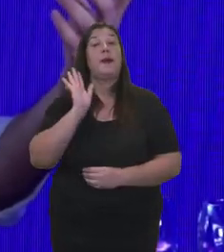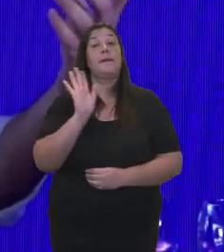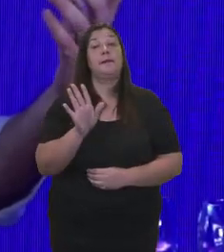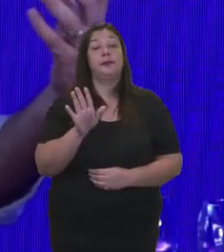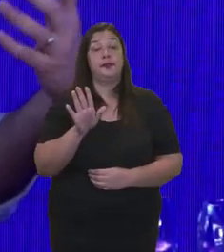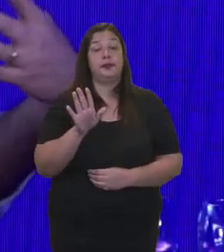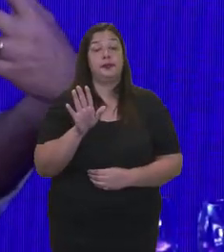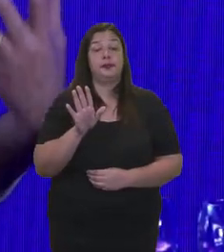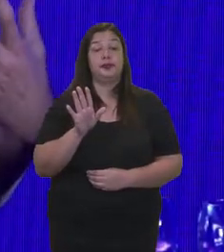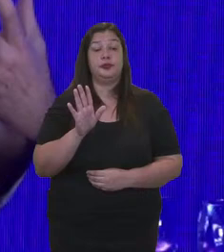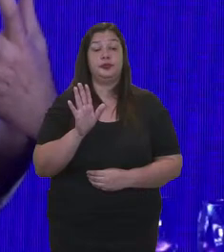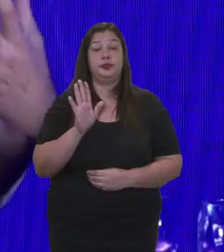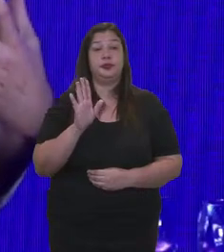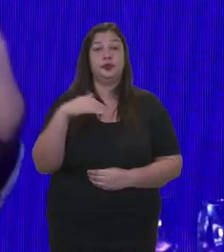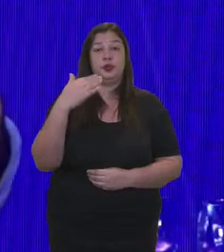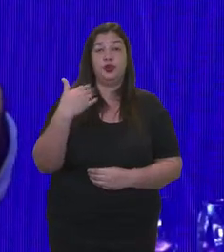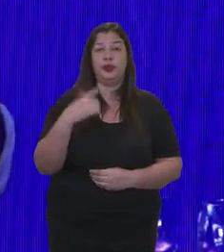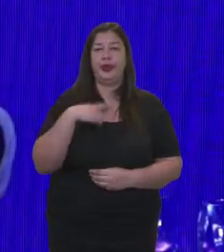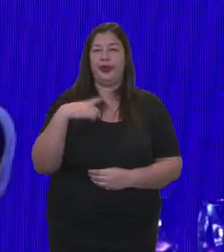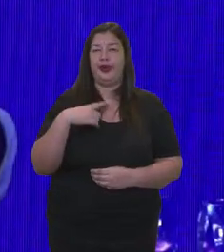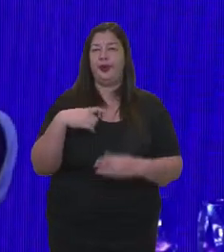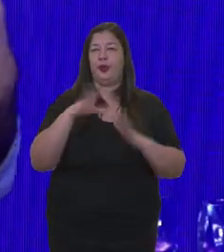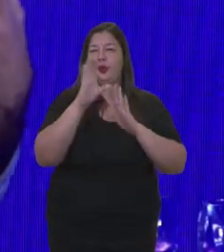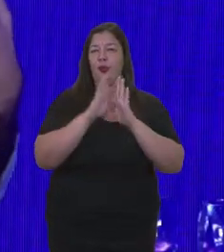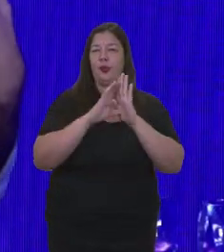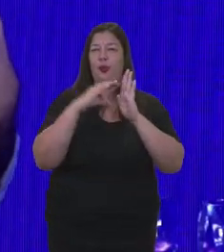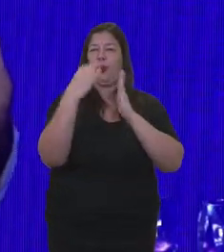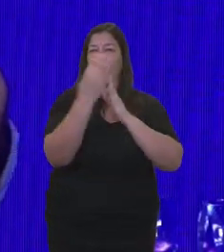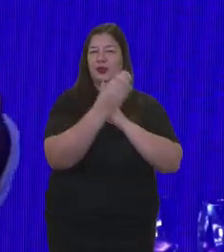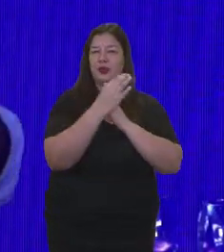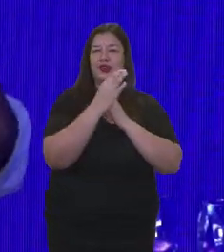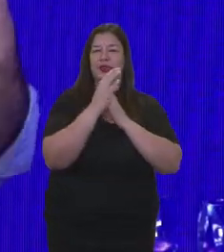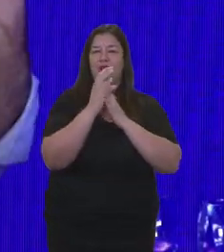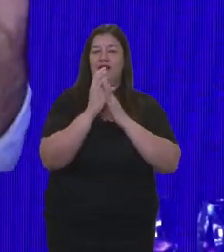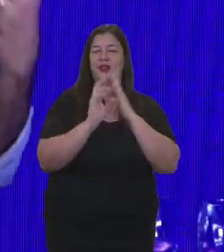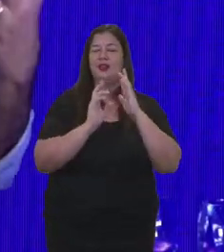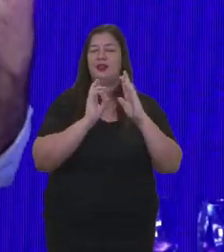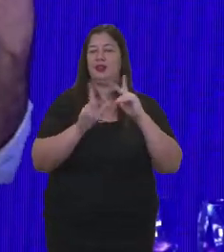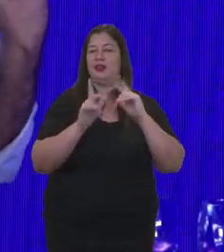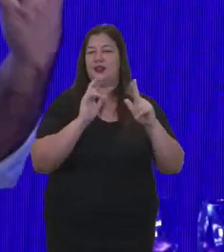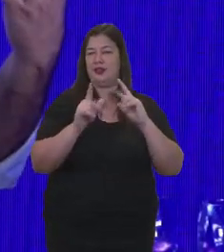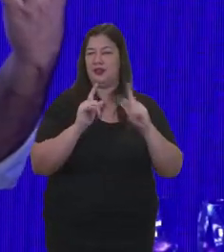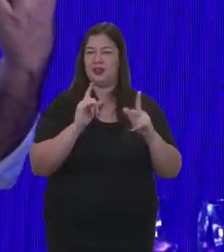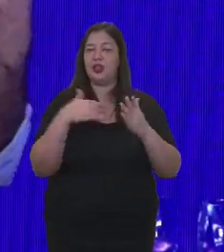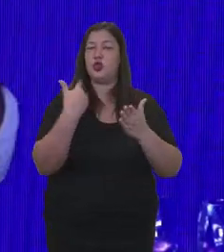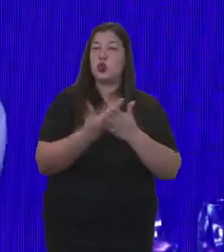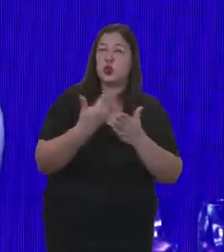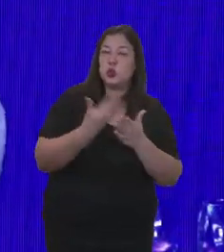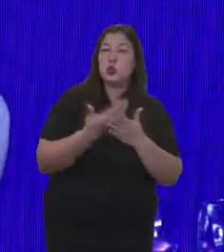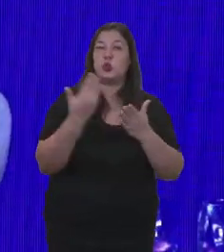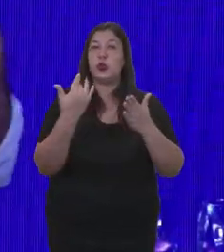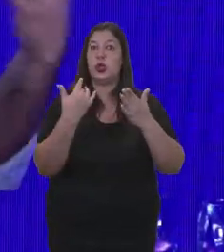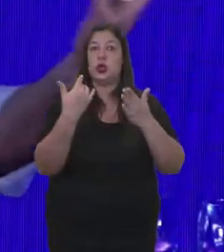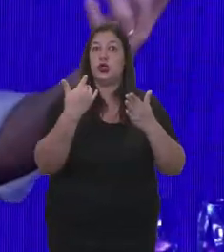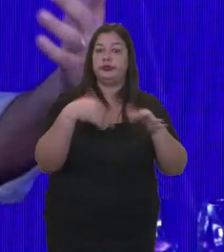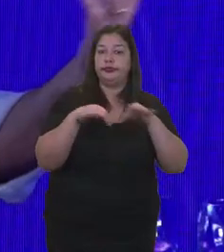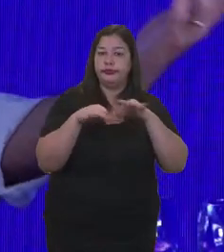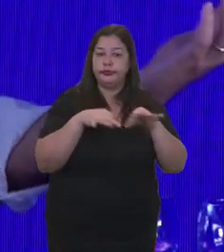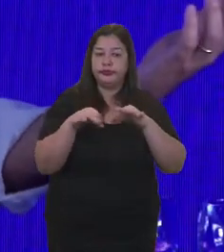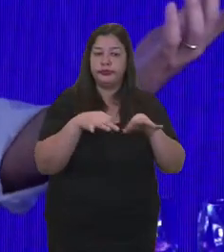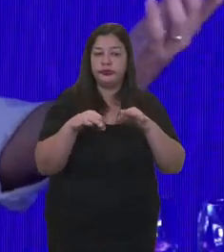It's an end. But there's context that makes people to stay, to keep on